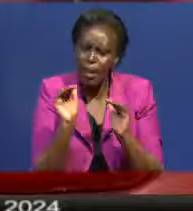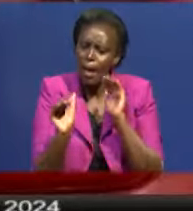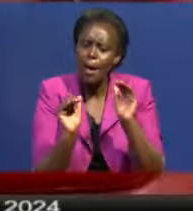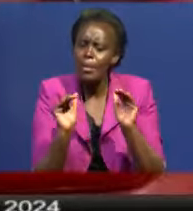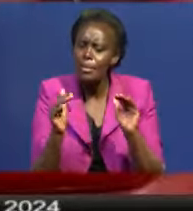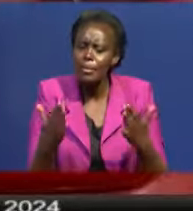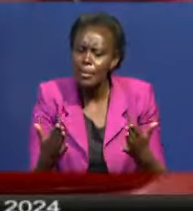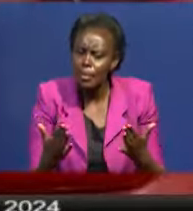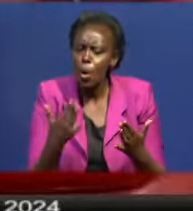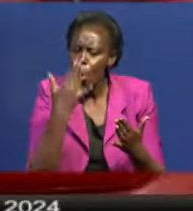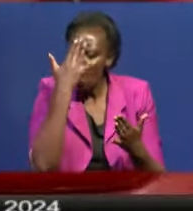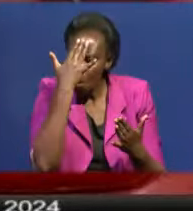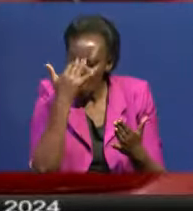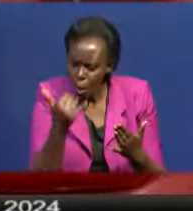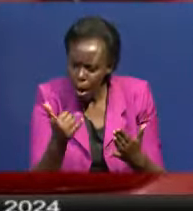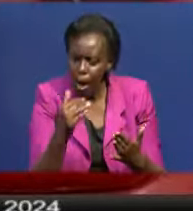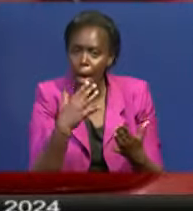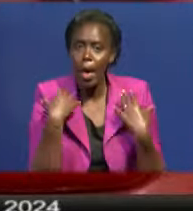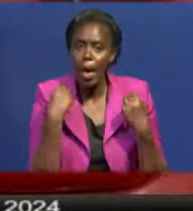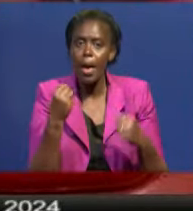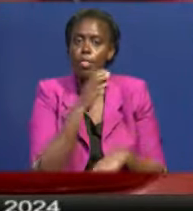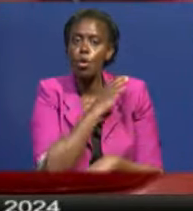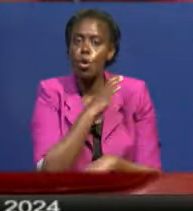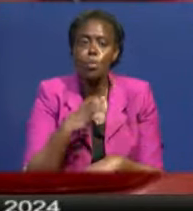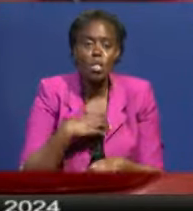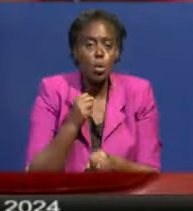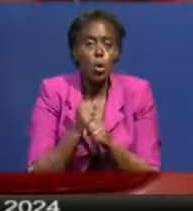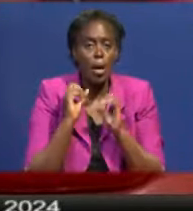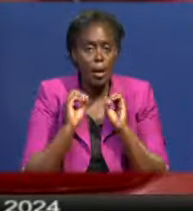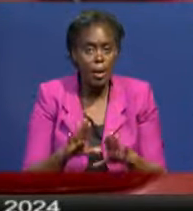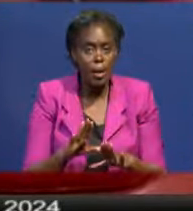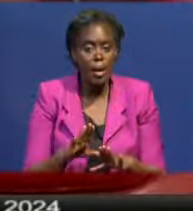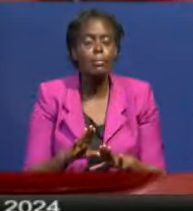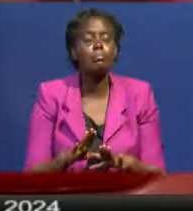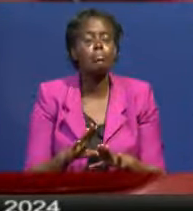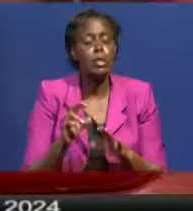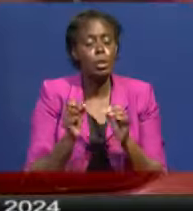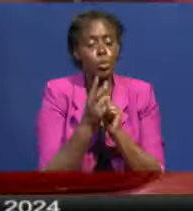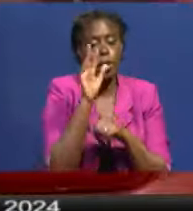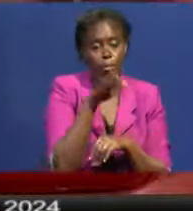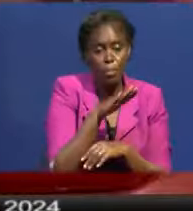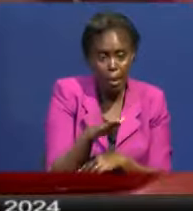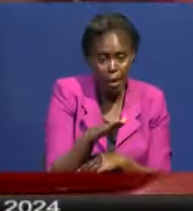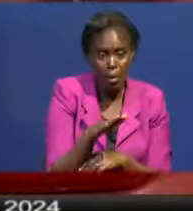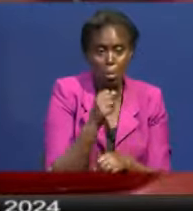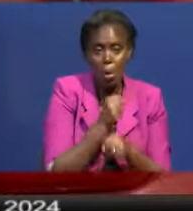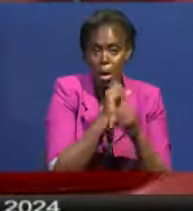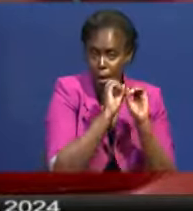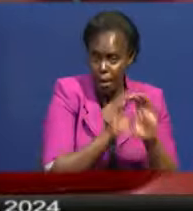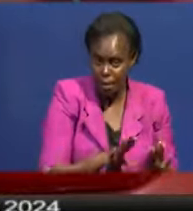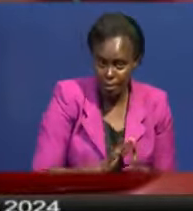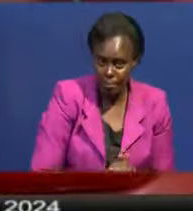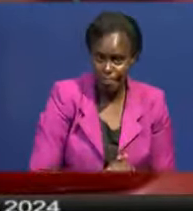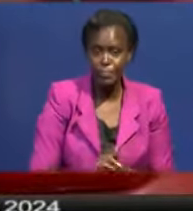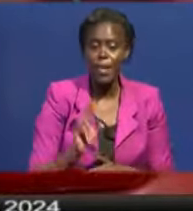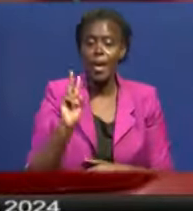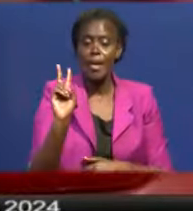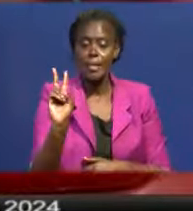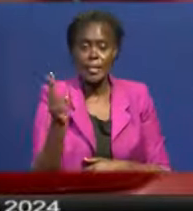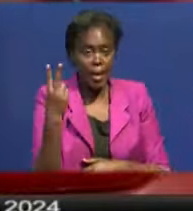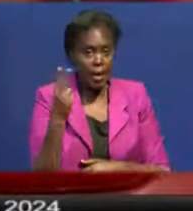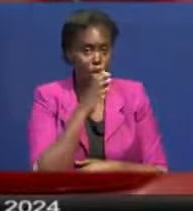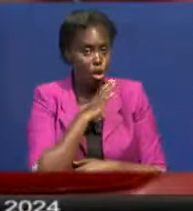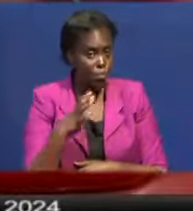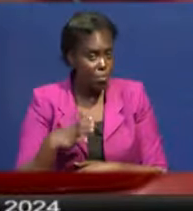in the House, why is the Health Committee not acting? The first Health Committee in the 12th Parliament did not act. The second Health